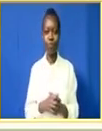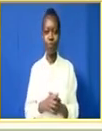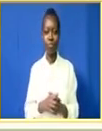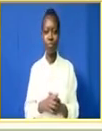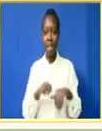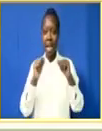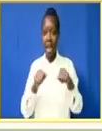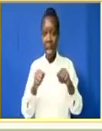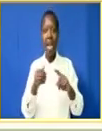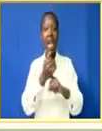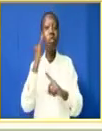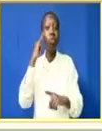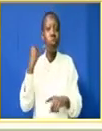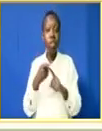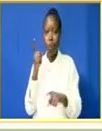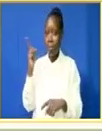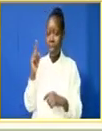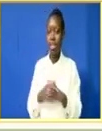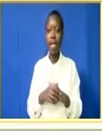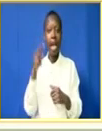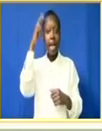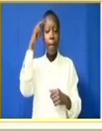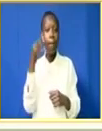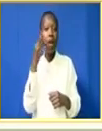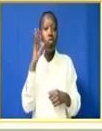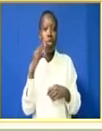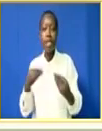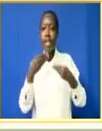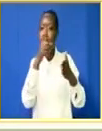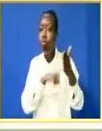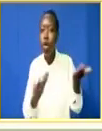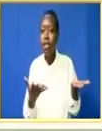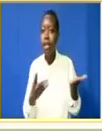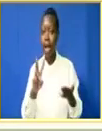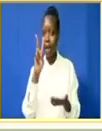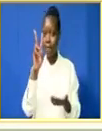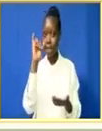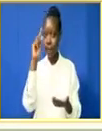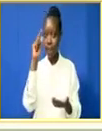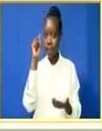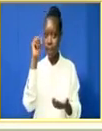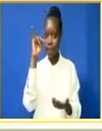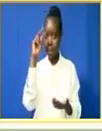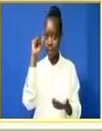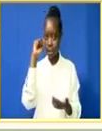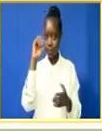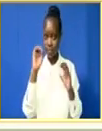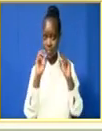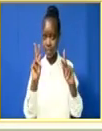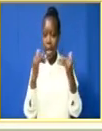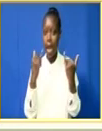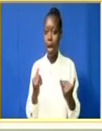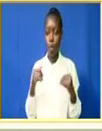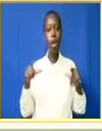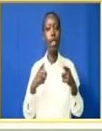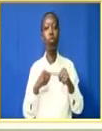extract it. Yes. And remember, by the way, fruits give us vitamin. Yes, they do. They give us vitamin. Yes, they do. Yes. So, we